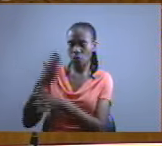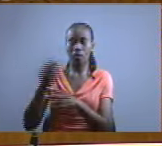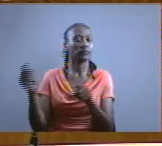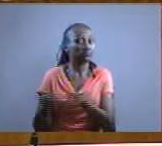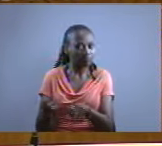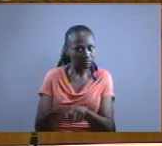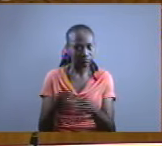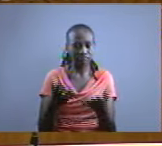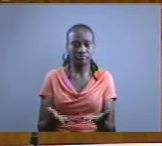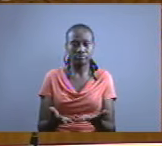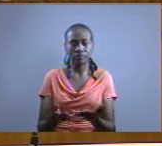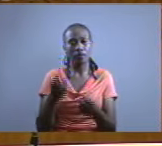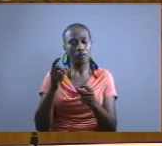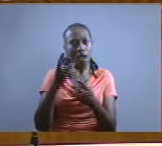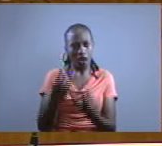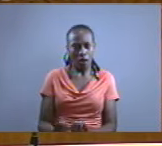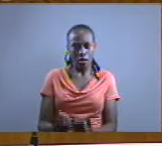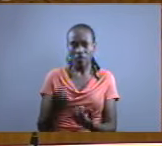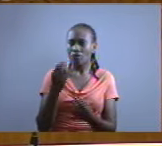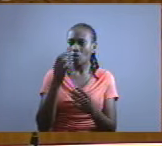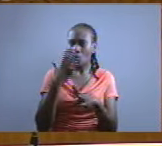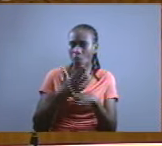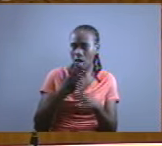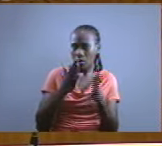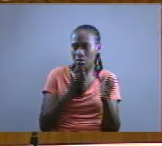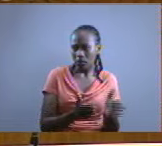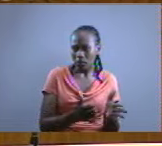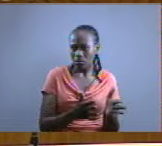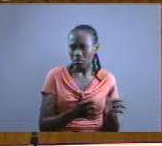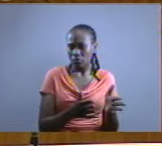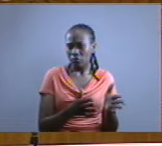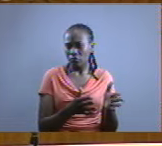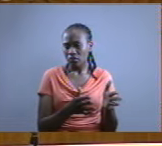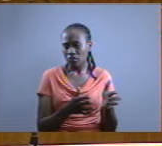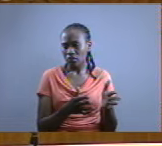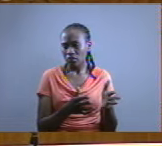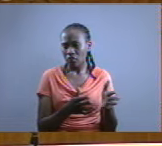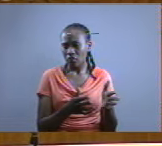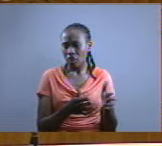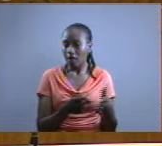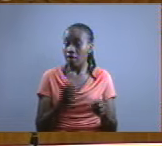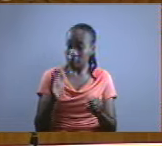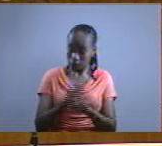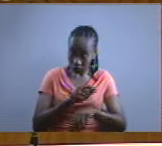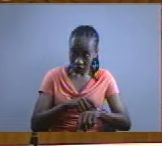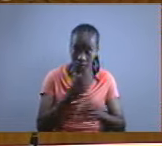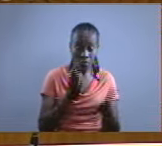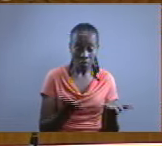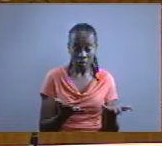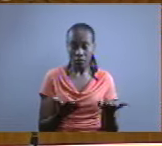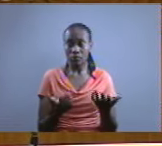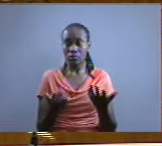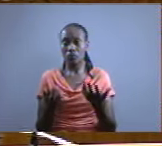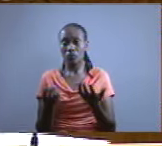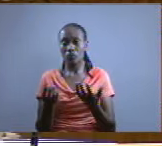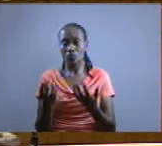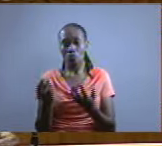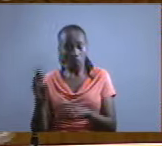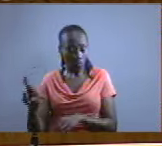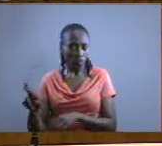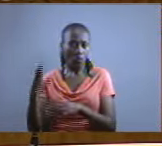contract workers vis-à-vis permanent workers, whether employed by the temporal employment agency or directly by the